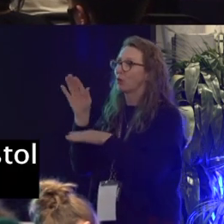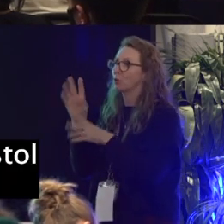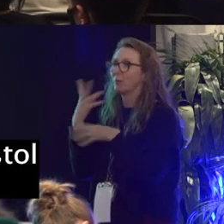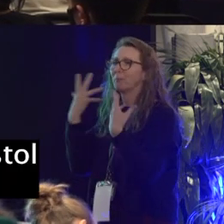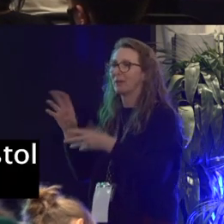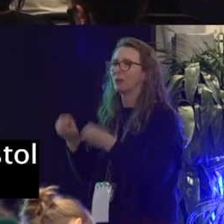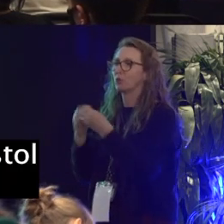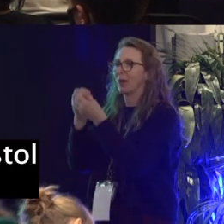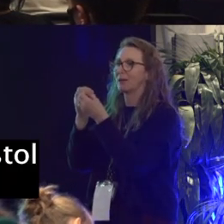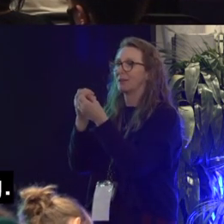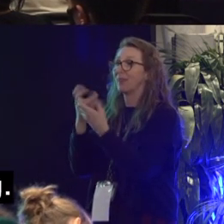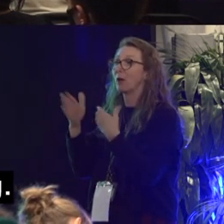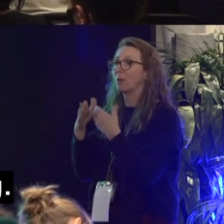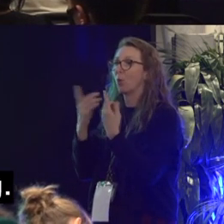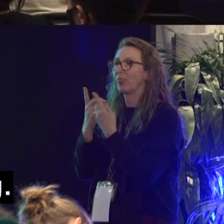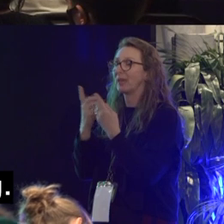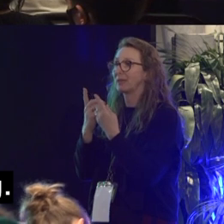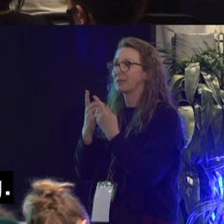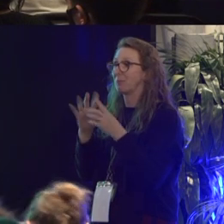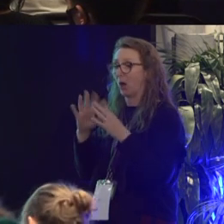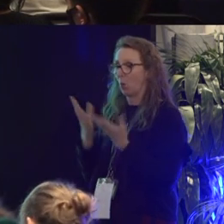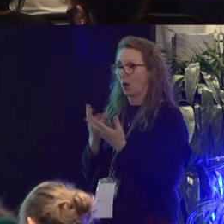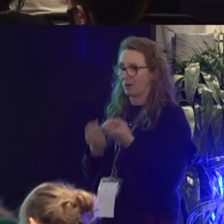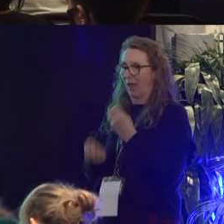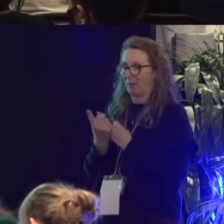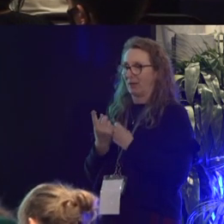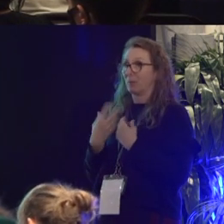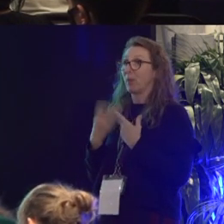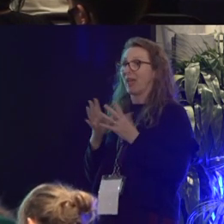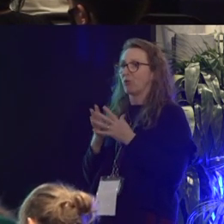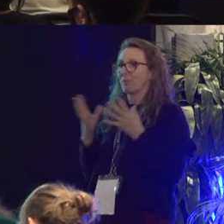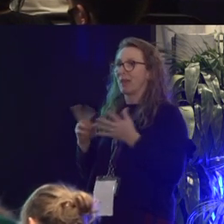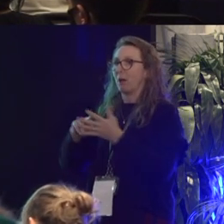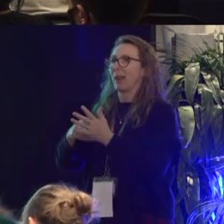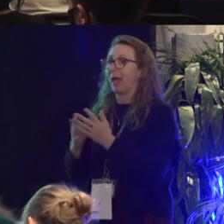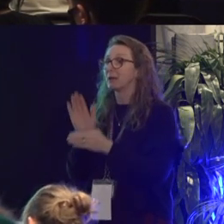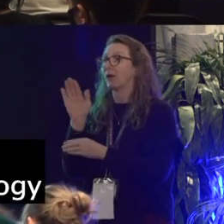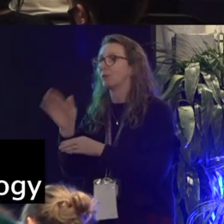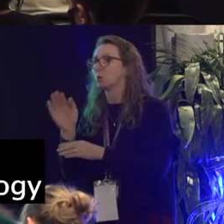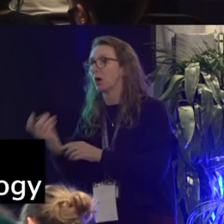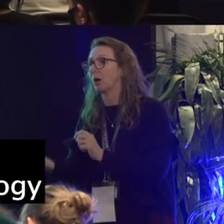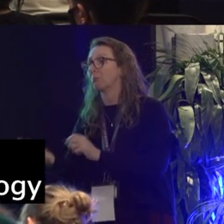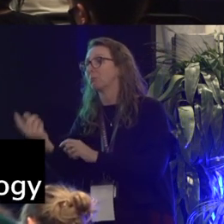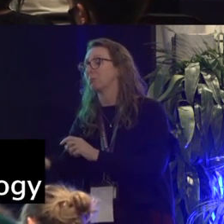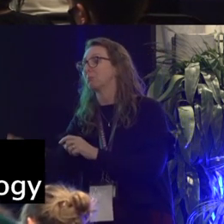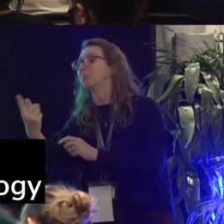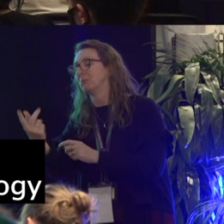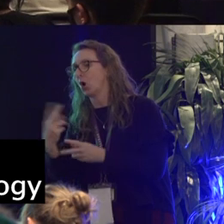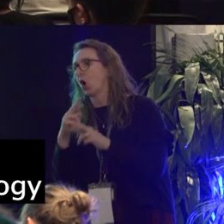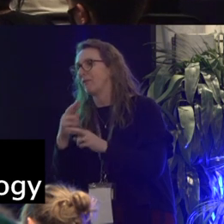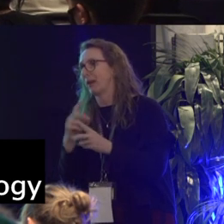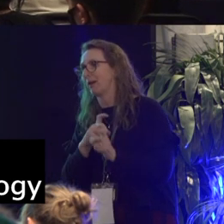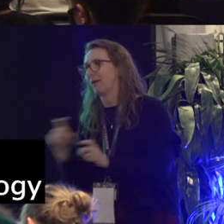There will be more things in Bristol and Bath. My world's already happening. There are even bigger plans coming up in the future, so hopefully we can carry